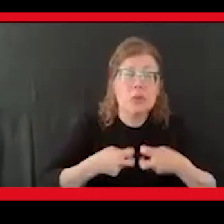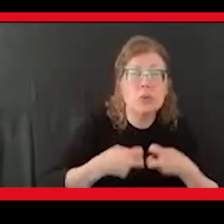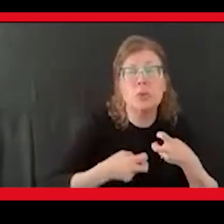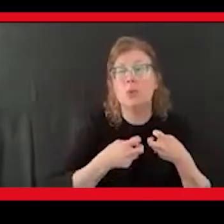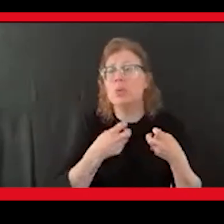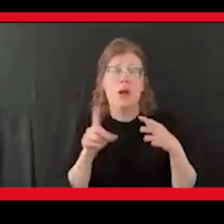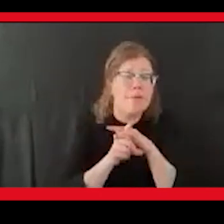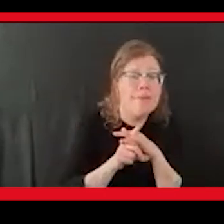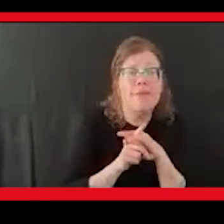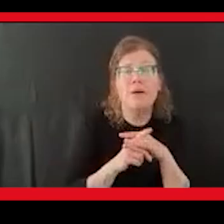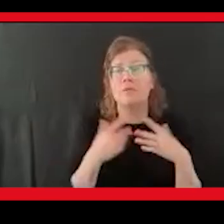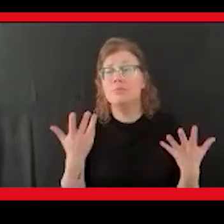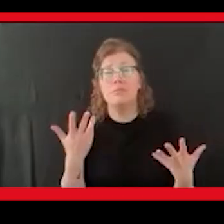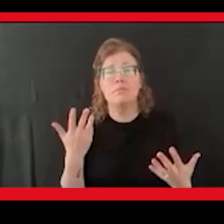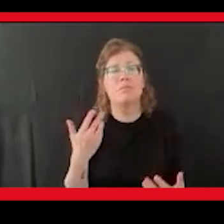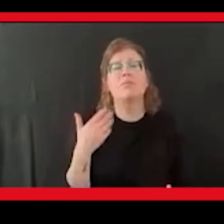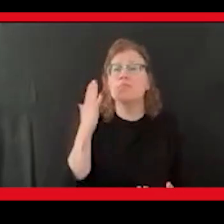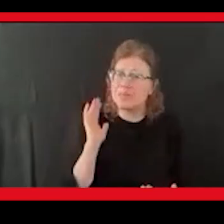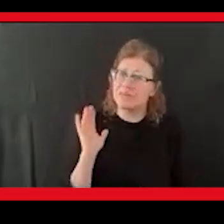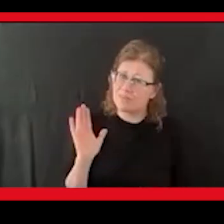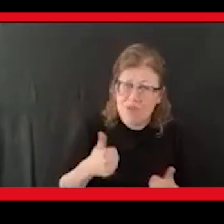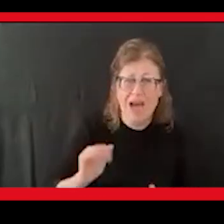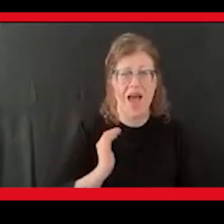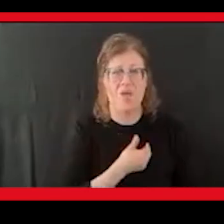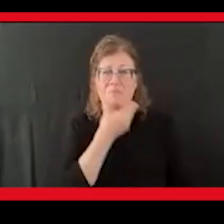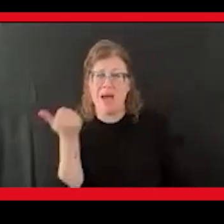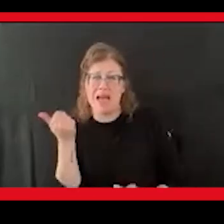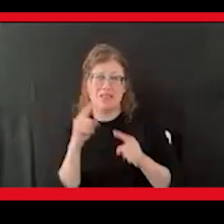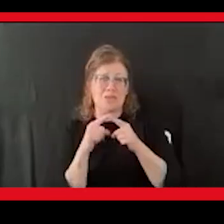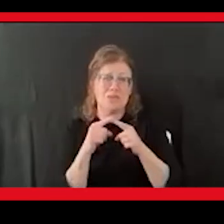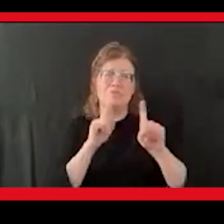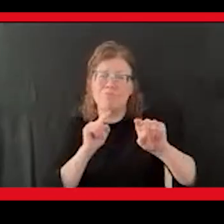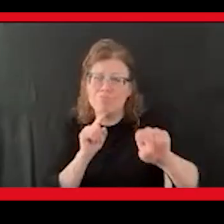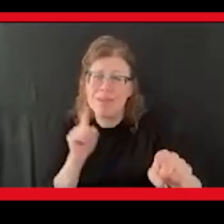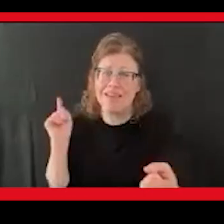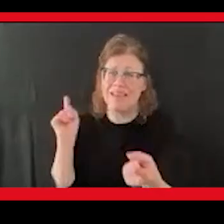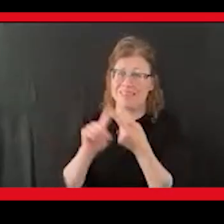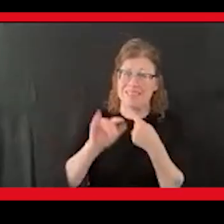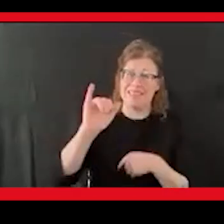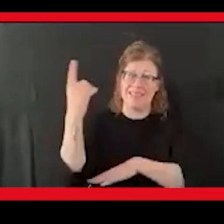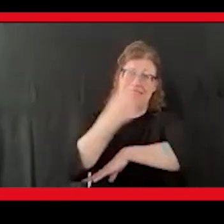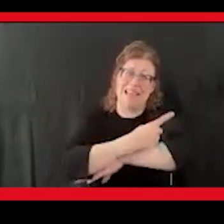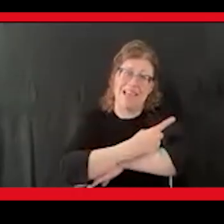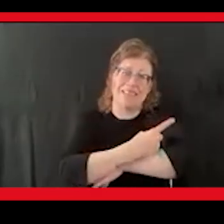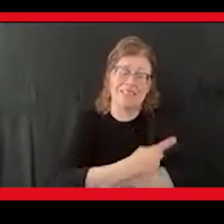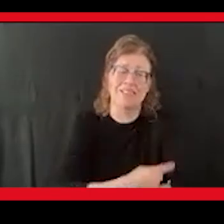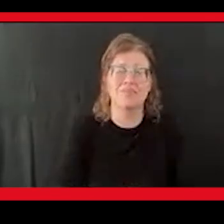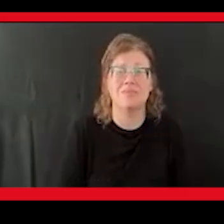to answer questions up till the application deadline. Please see our